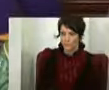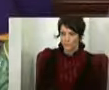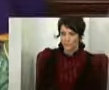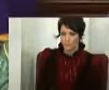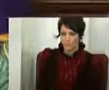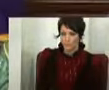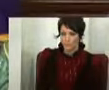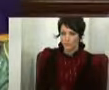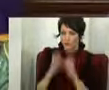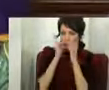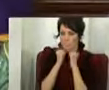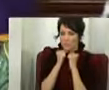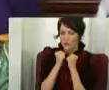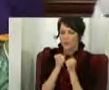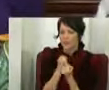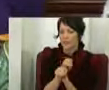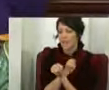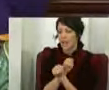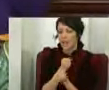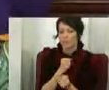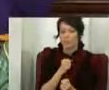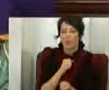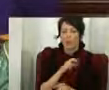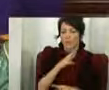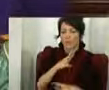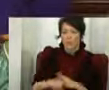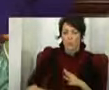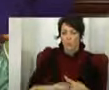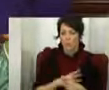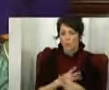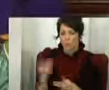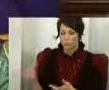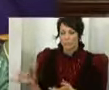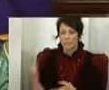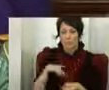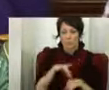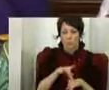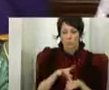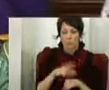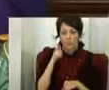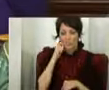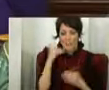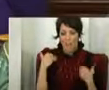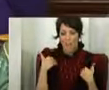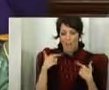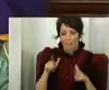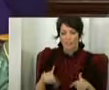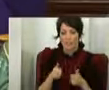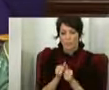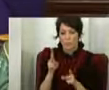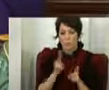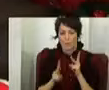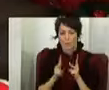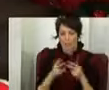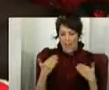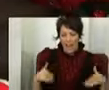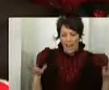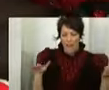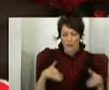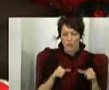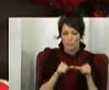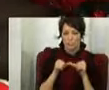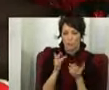Through your love of the world, the Word became flesh and lived among us. As the angels caroled glory to you in the highest heavens and